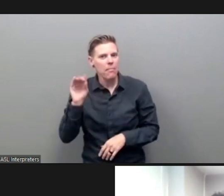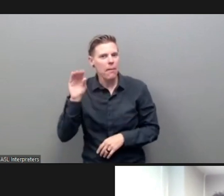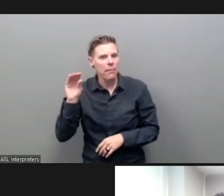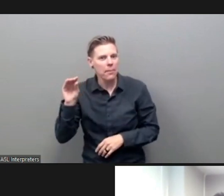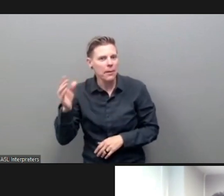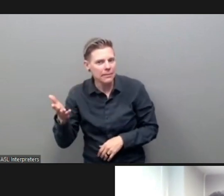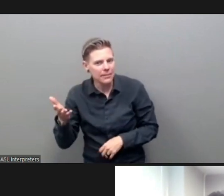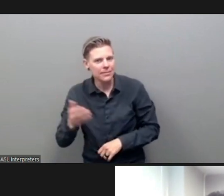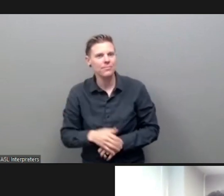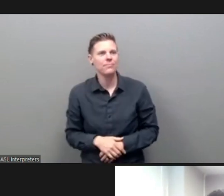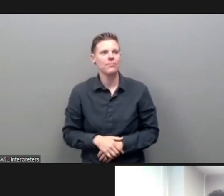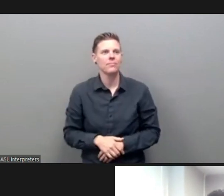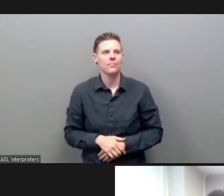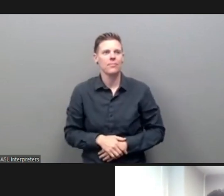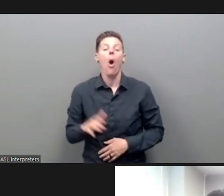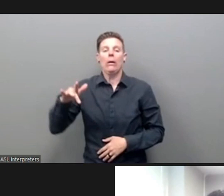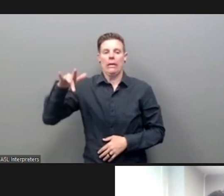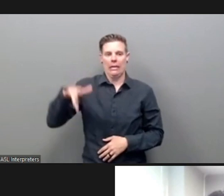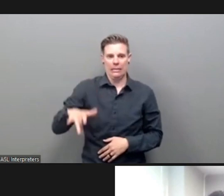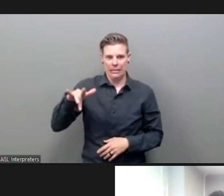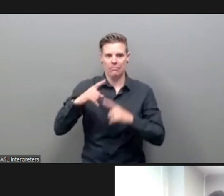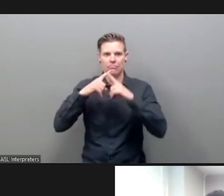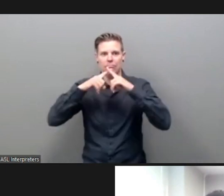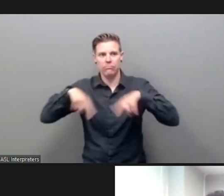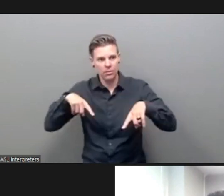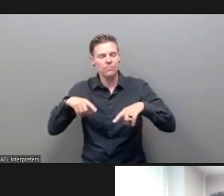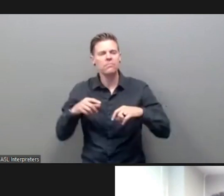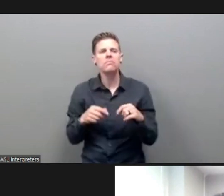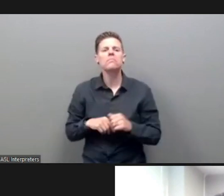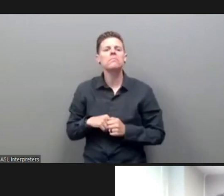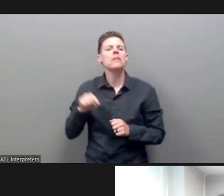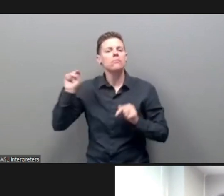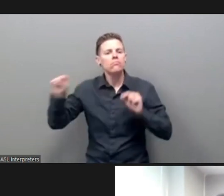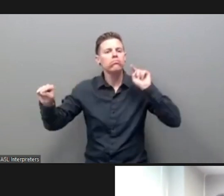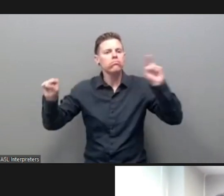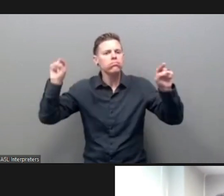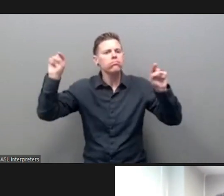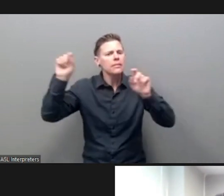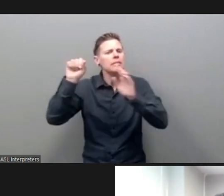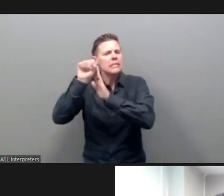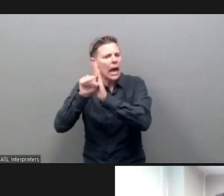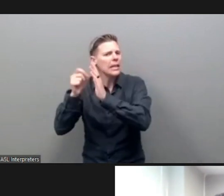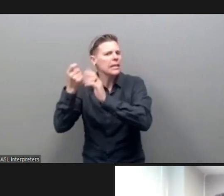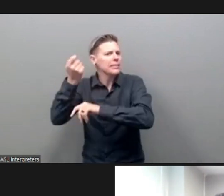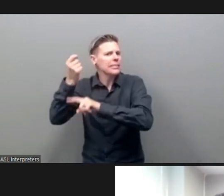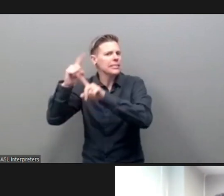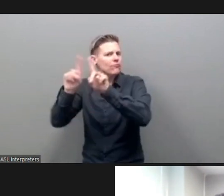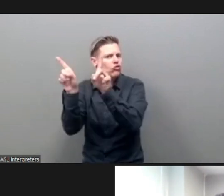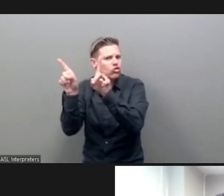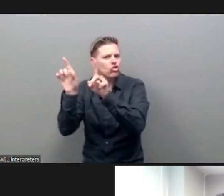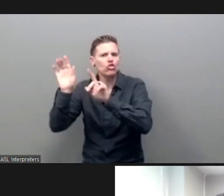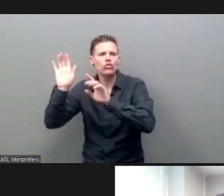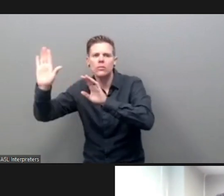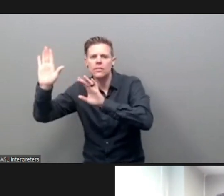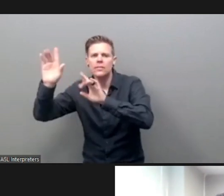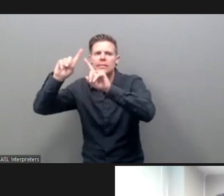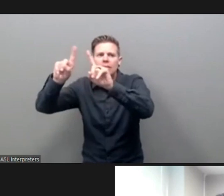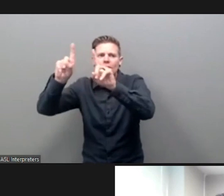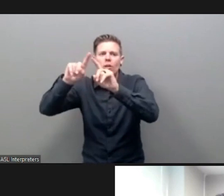Yeah, no, every state is approaching it slightly, differently based on their context of